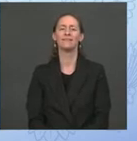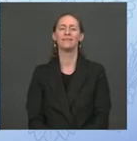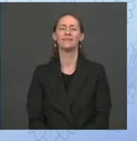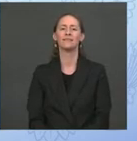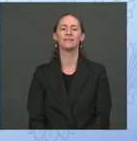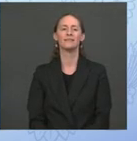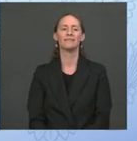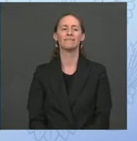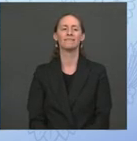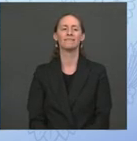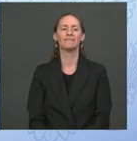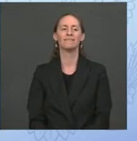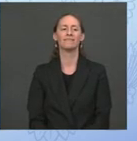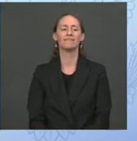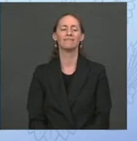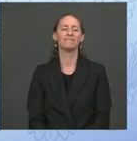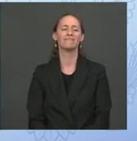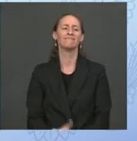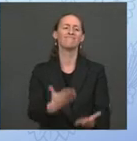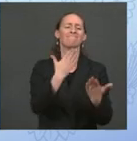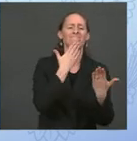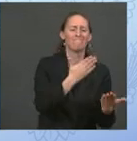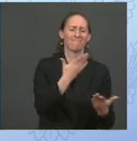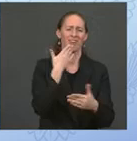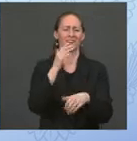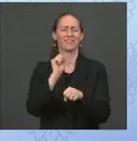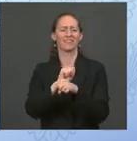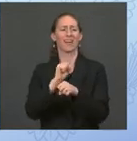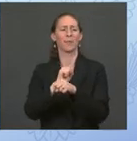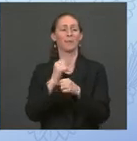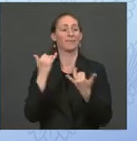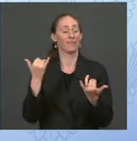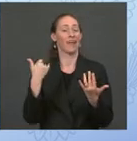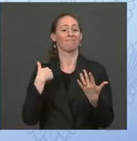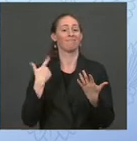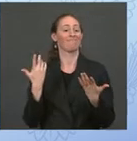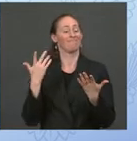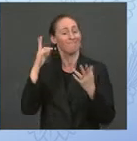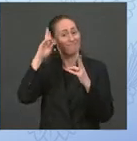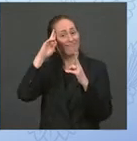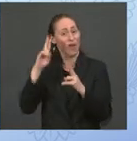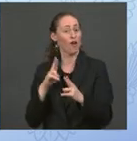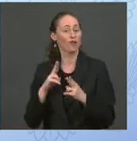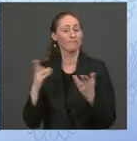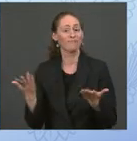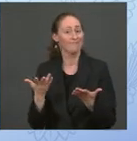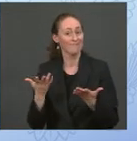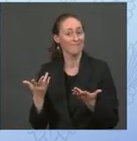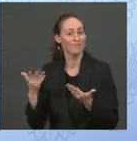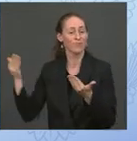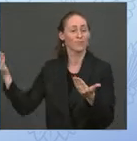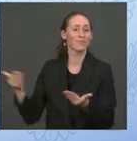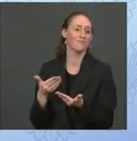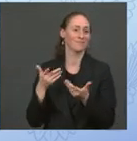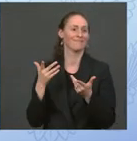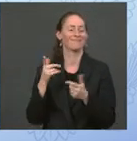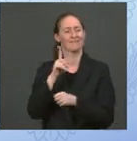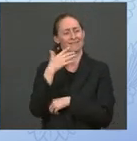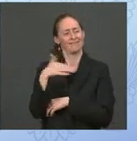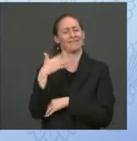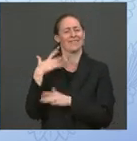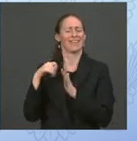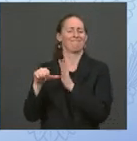Thank you, Juliana. Nice job. Now, it's my distinct honor to introduce the most committed